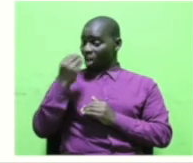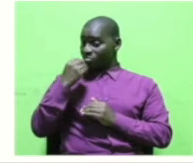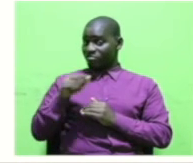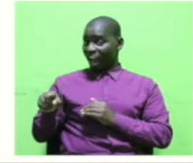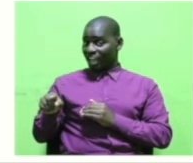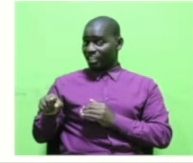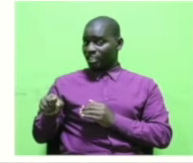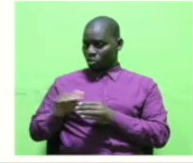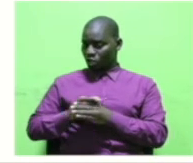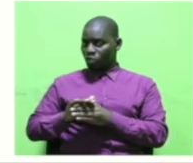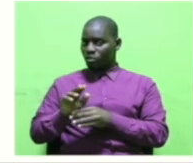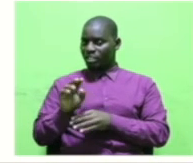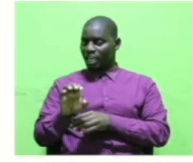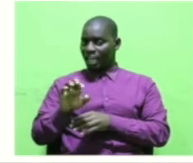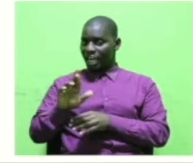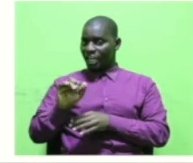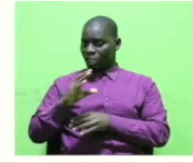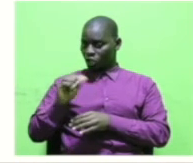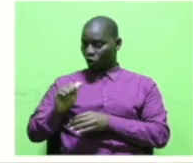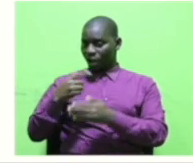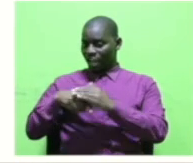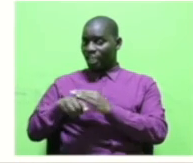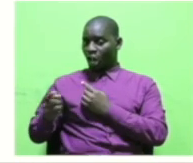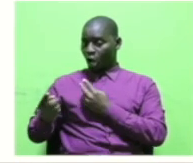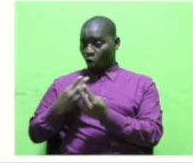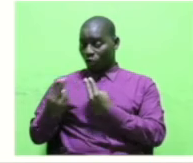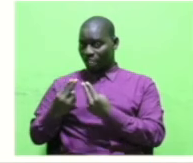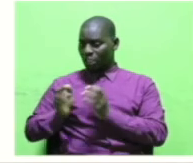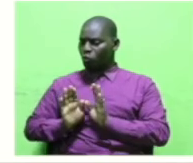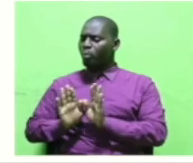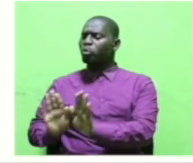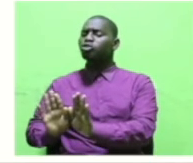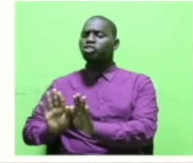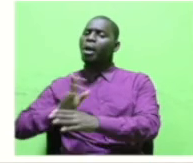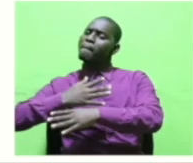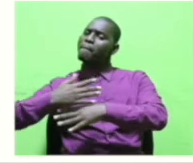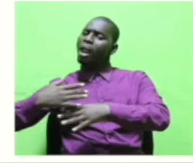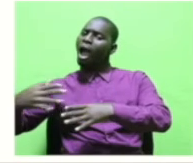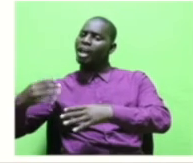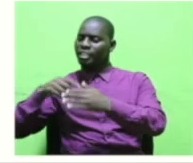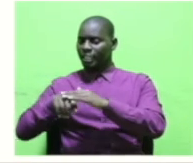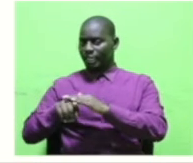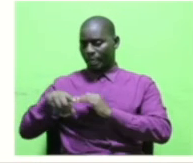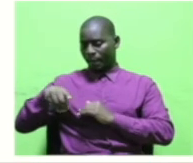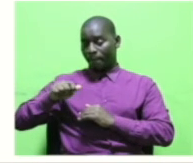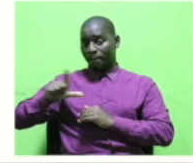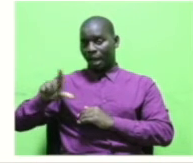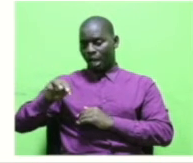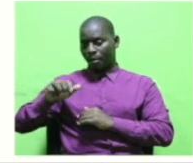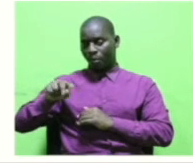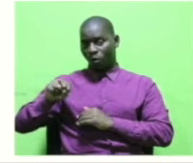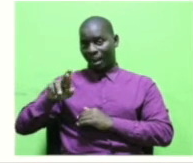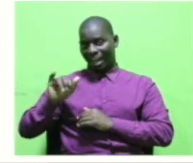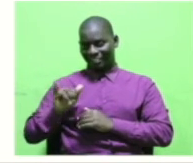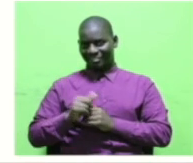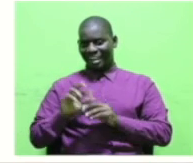push blood to the pulmonary artery. Left auricle is separated from left ventricle